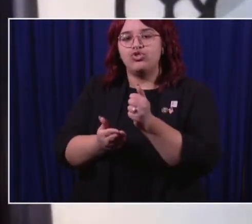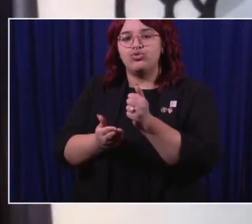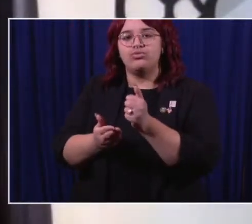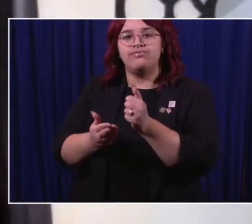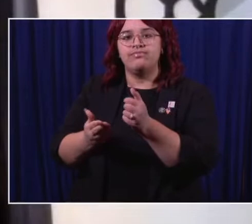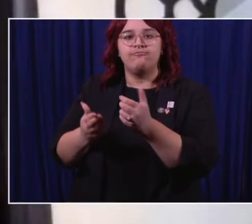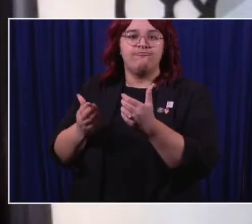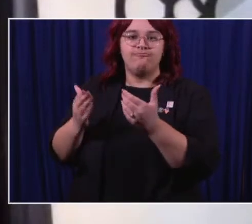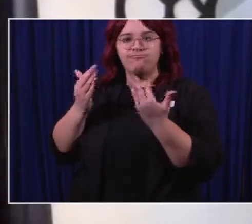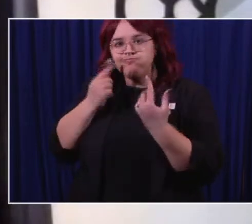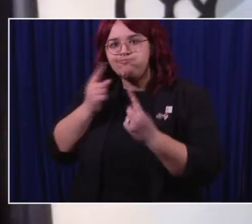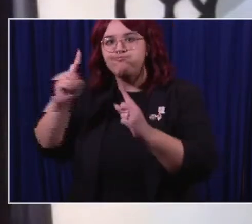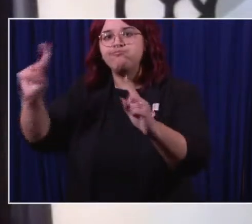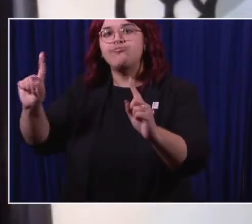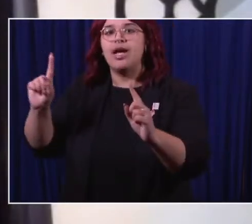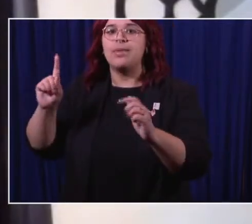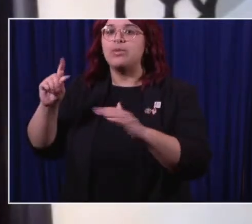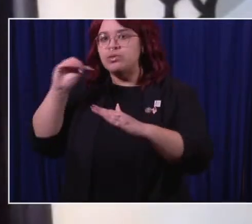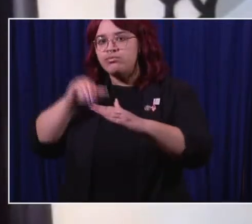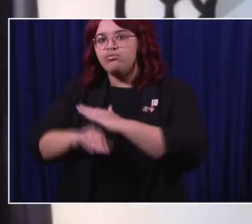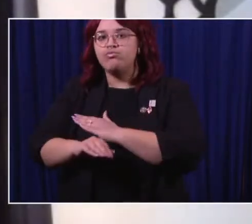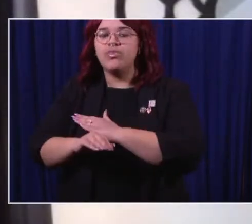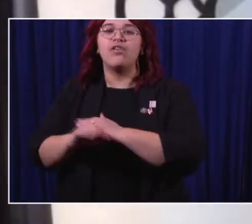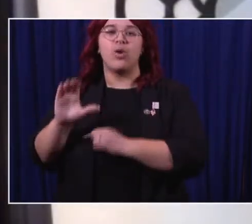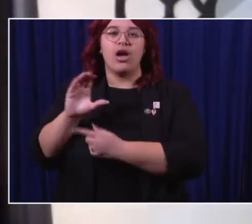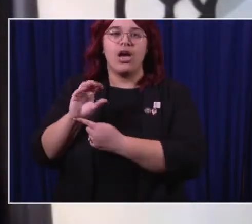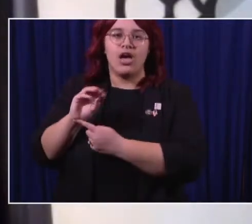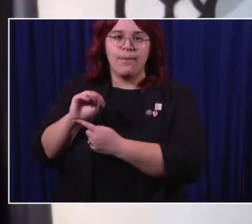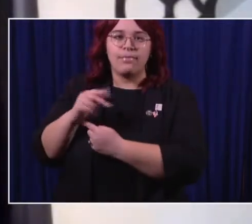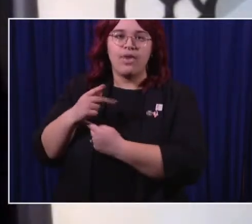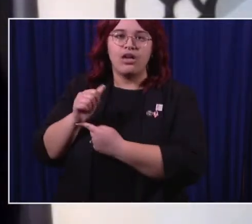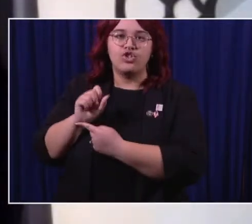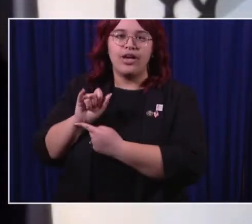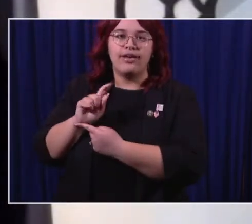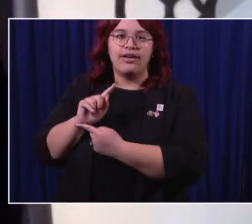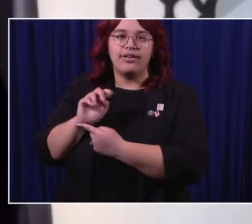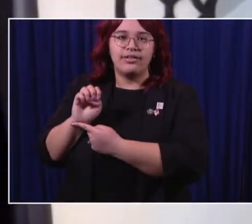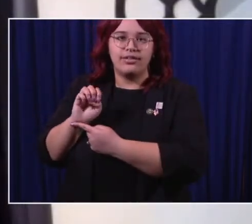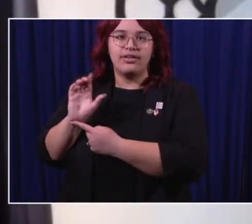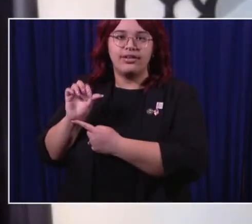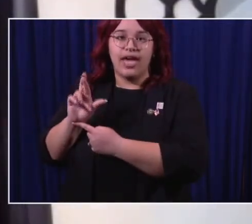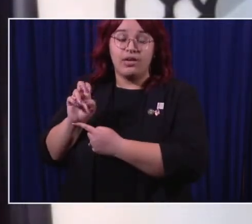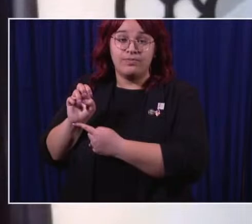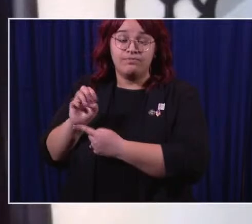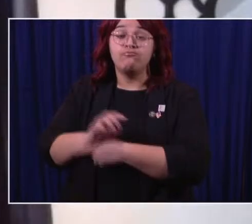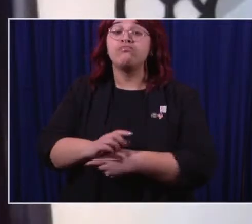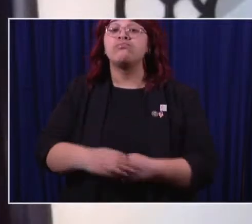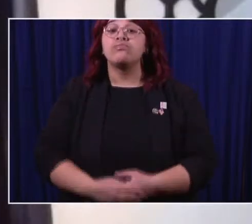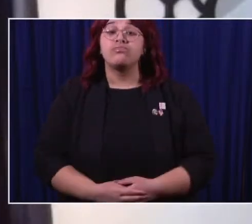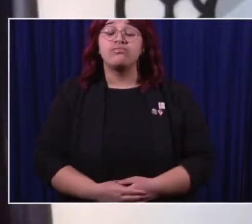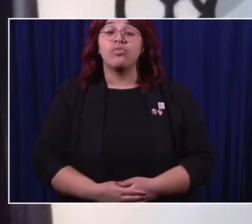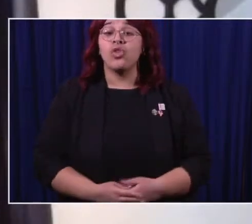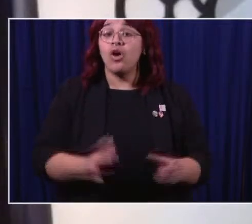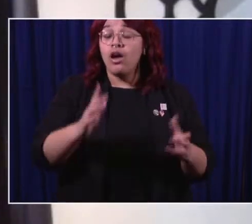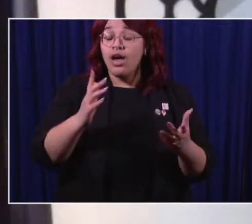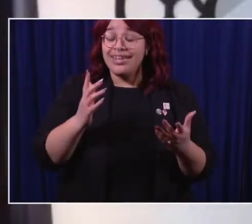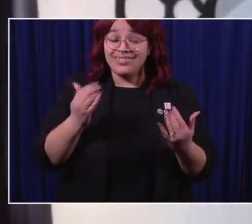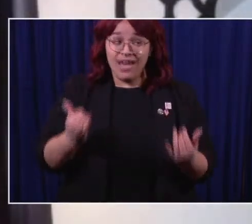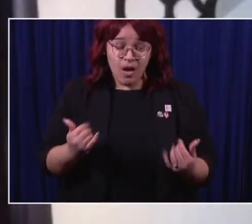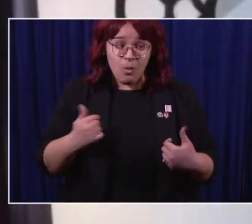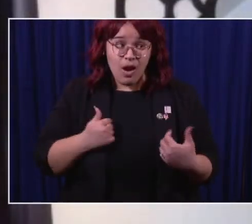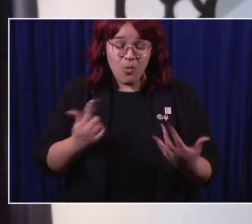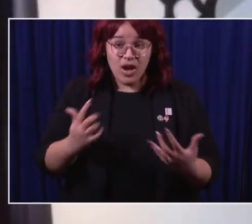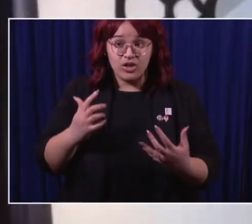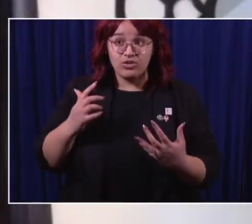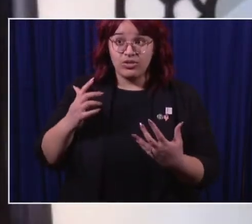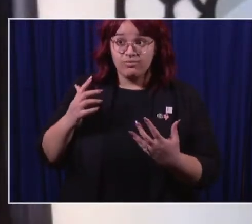this opportunity to remind the facilities how critical it is to update that visitation dashboard that you referenced. We do have